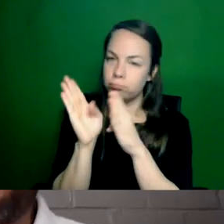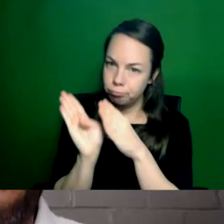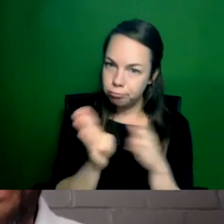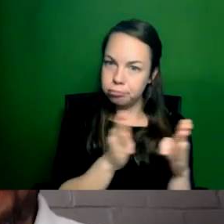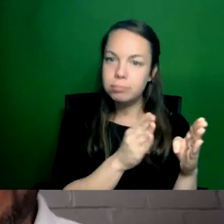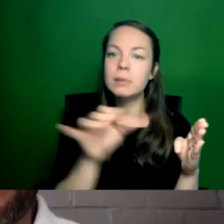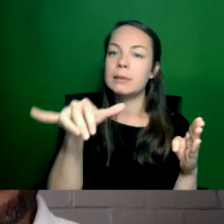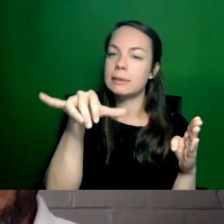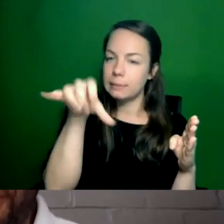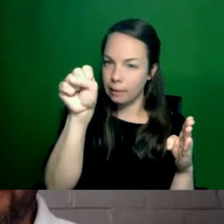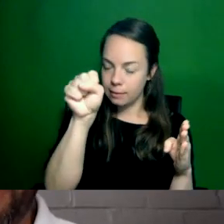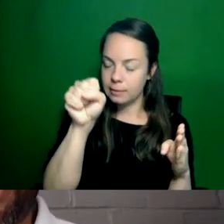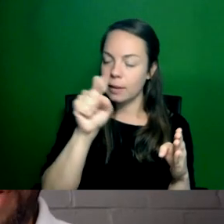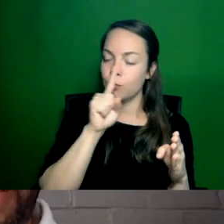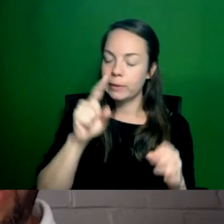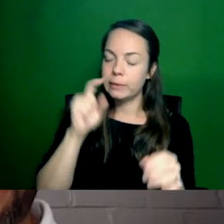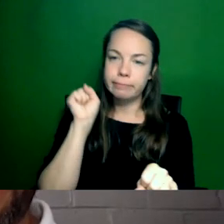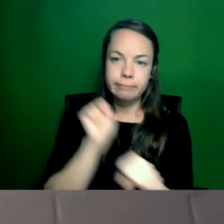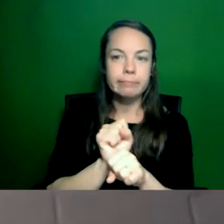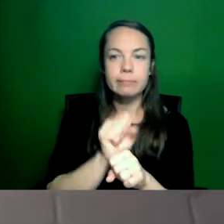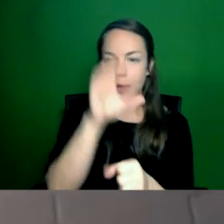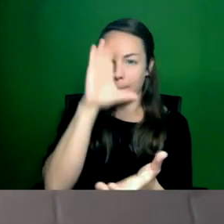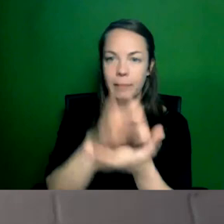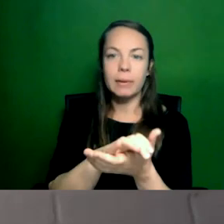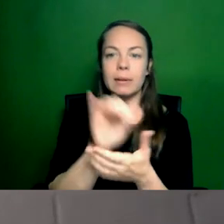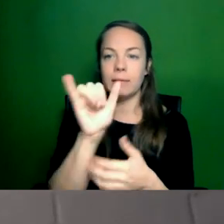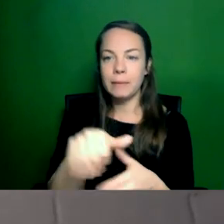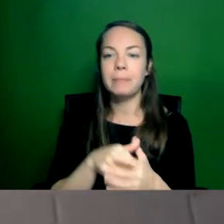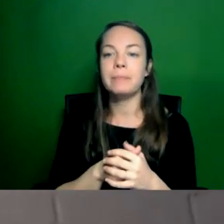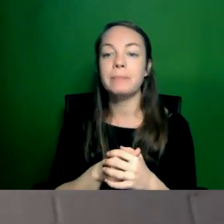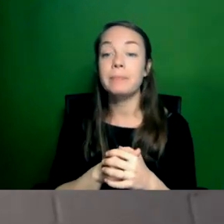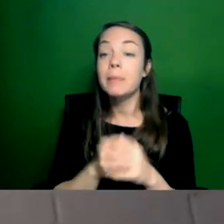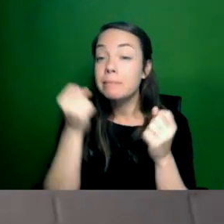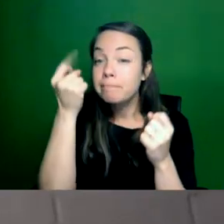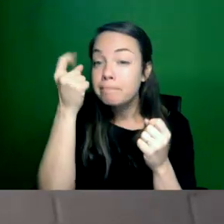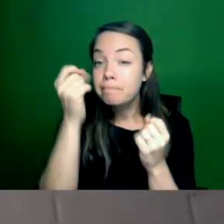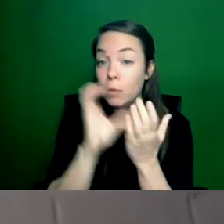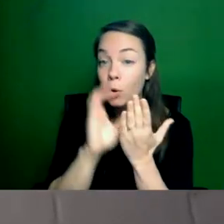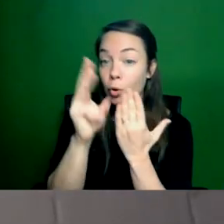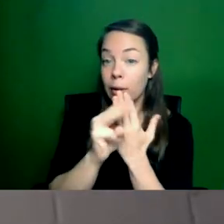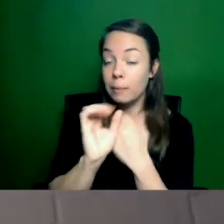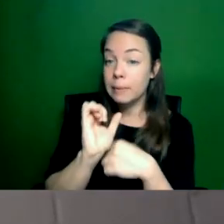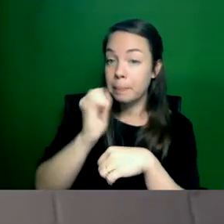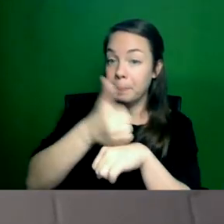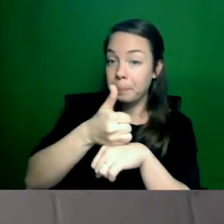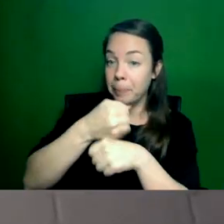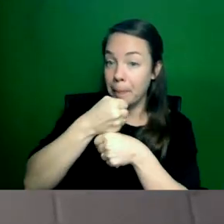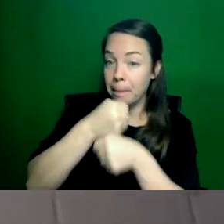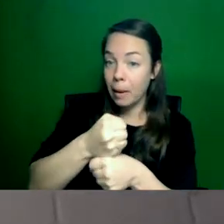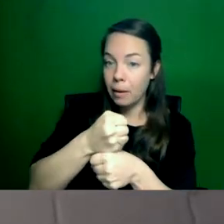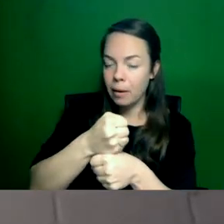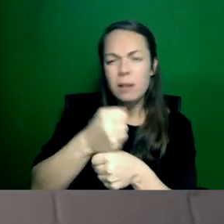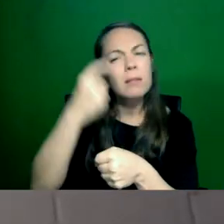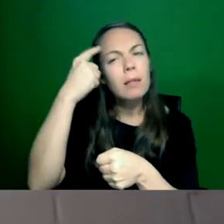I firmly, firmly agree with that. But when curriculums are created, are we taking into consideration who we're talking